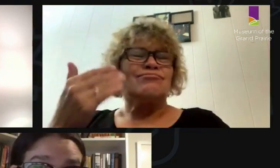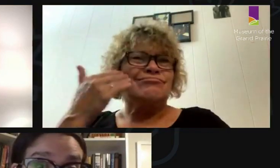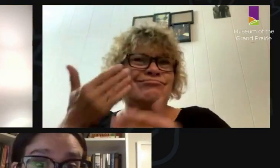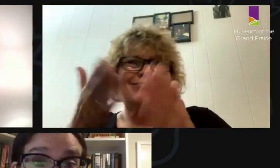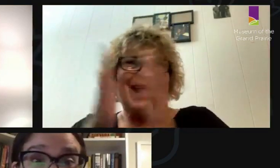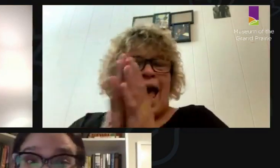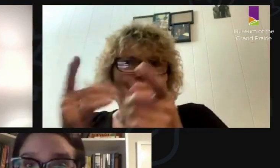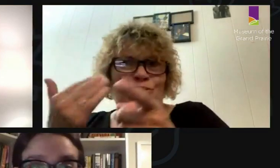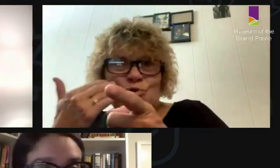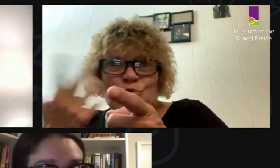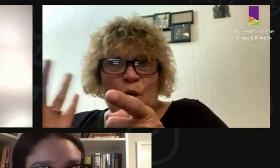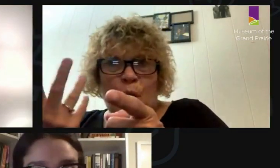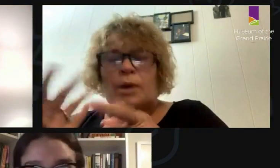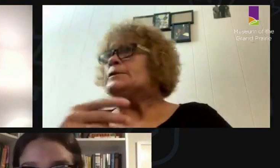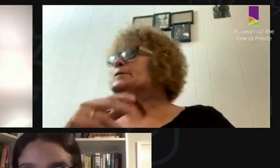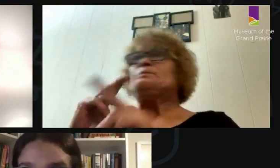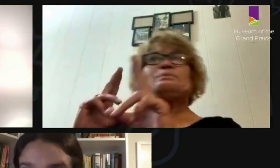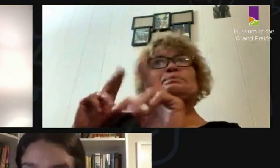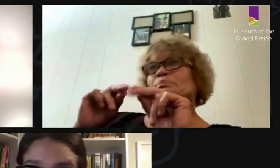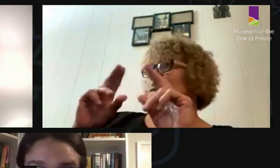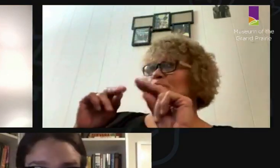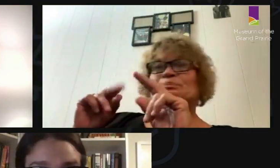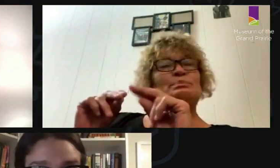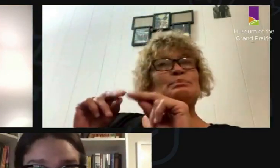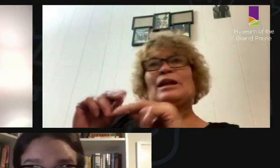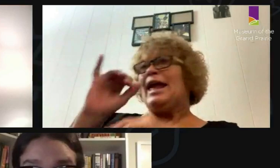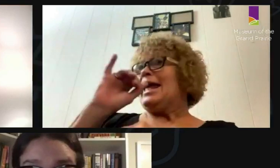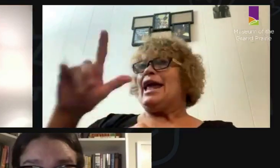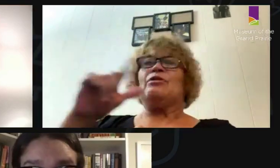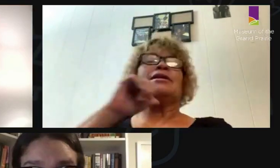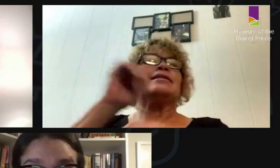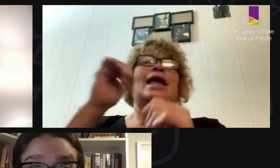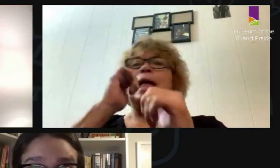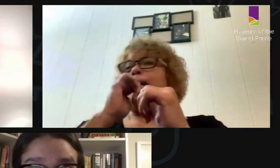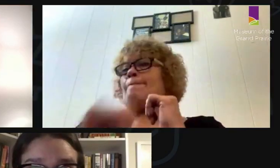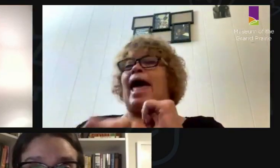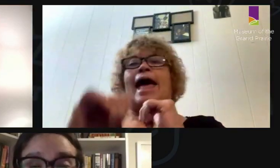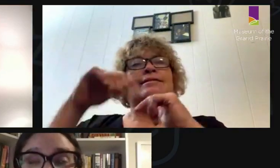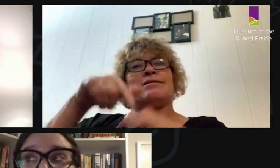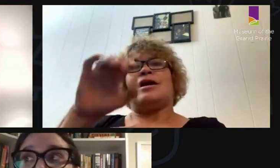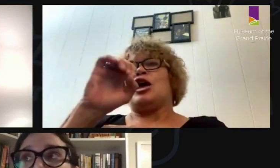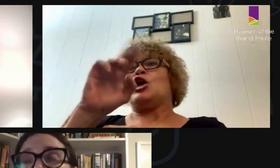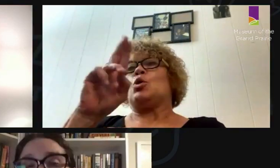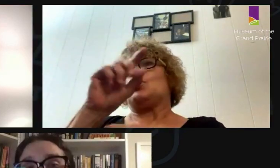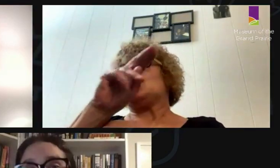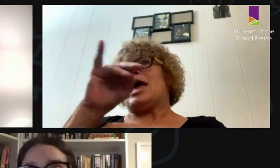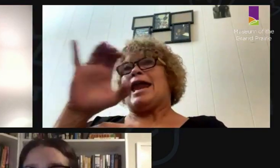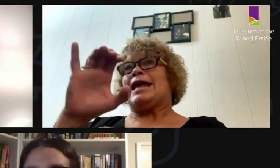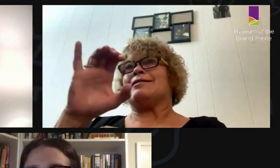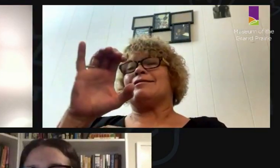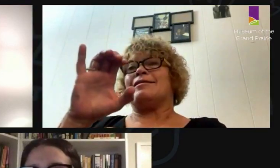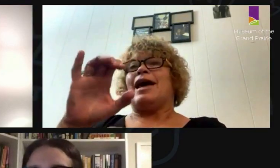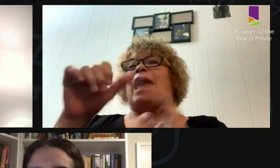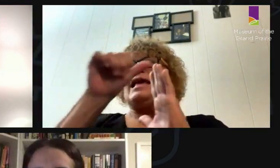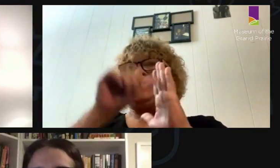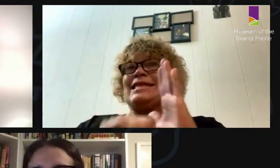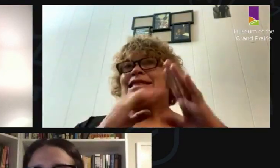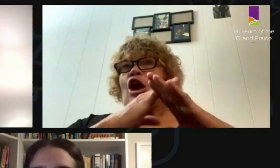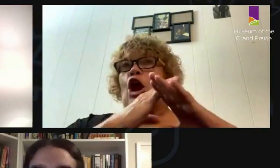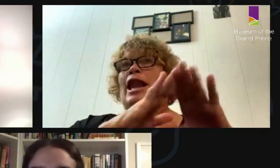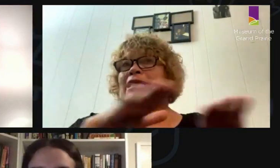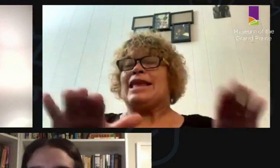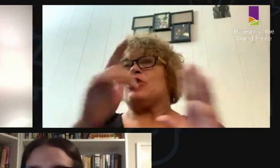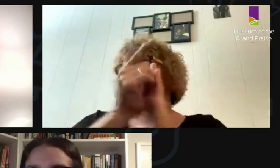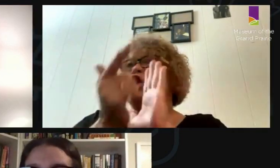No, so Illinois never passed a eugenic sterilization law, luckily. So eugenic sterilization was not